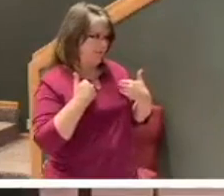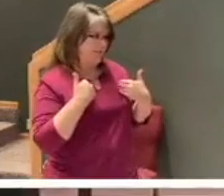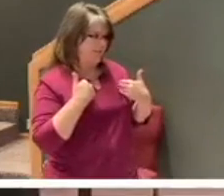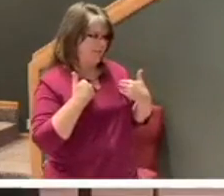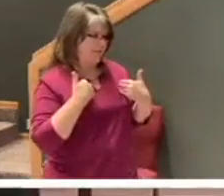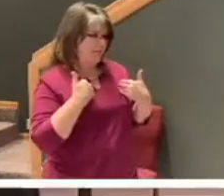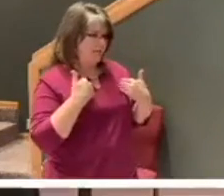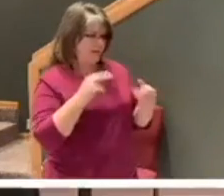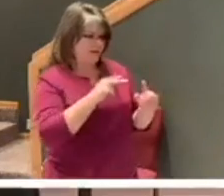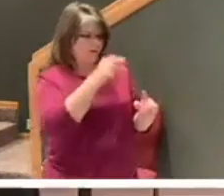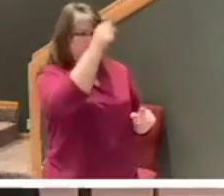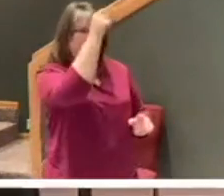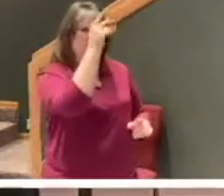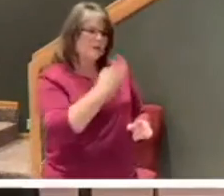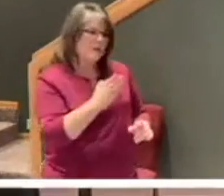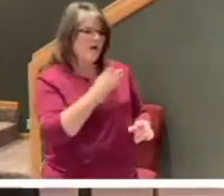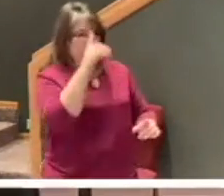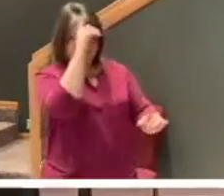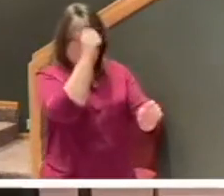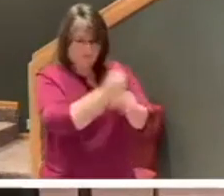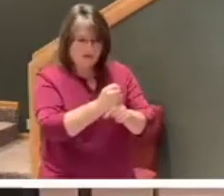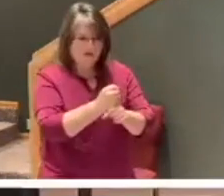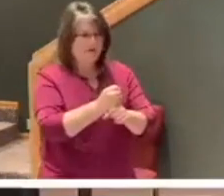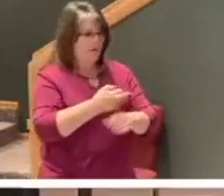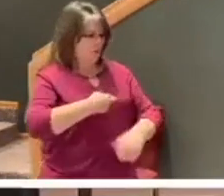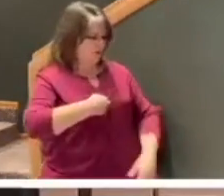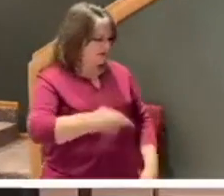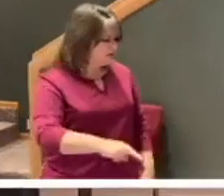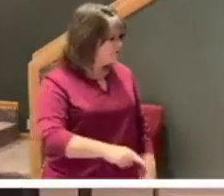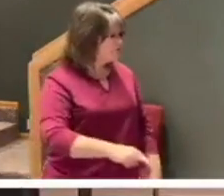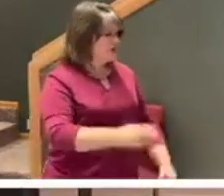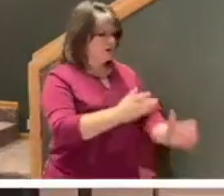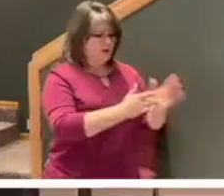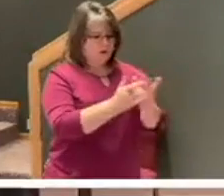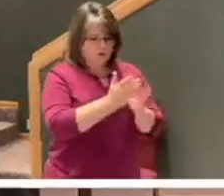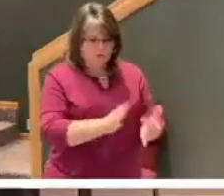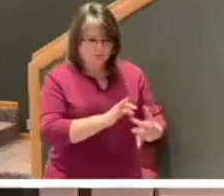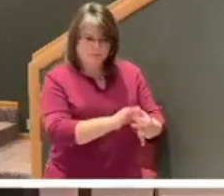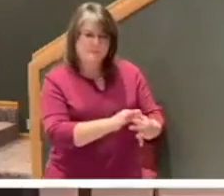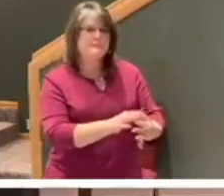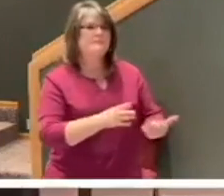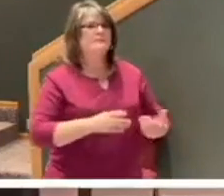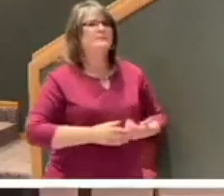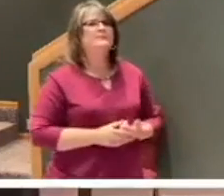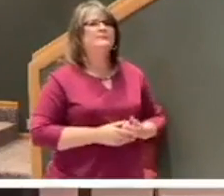It's the view of God and faith and religion and Christianity.